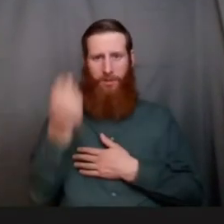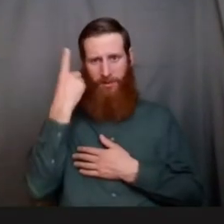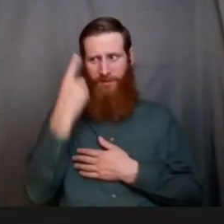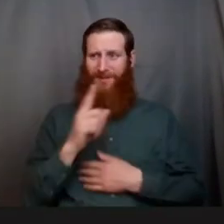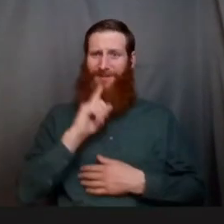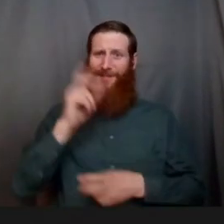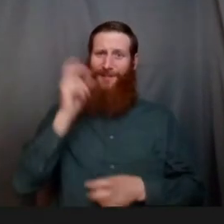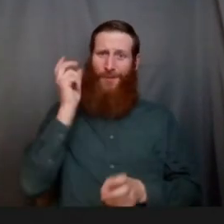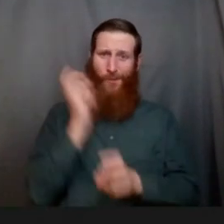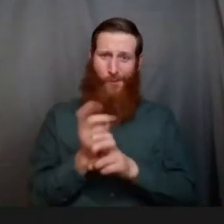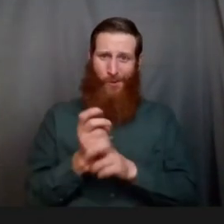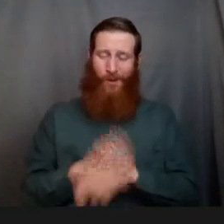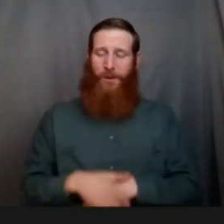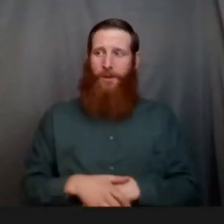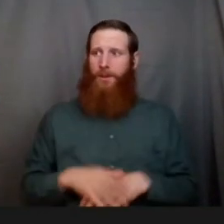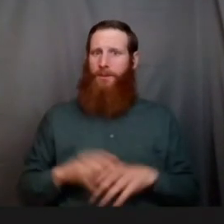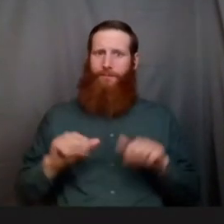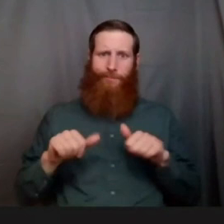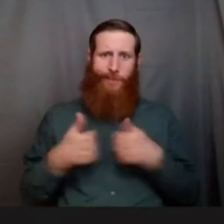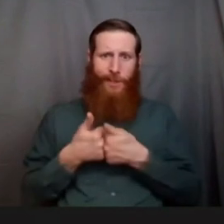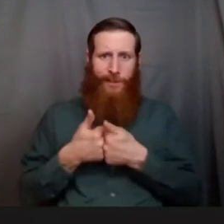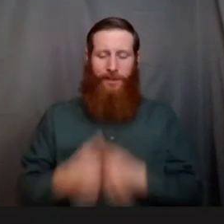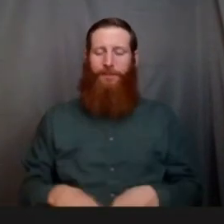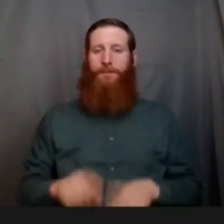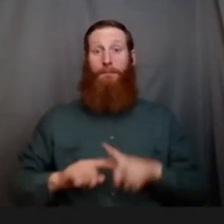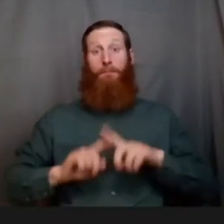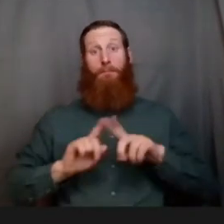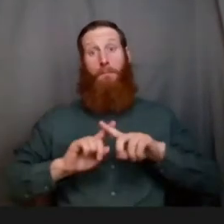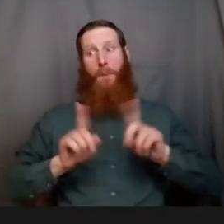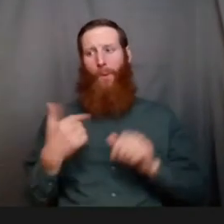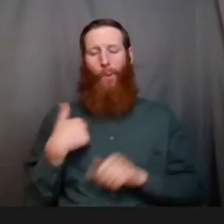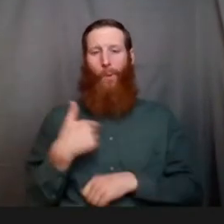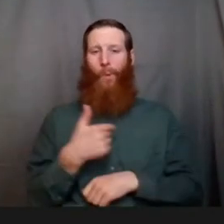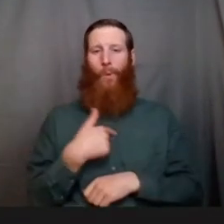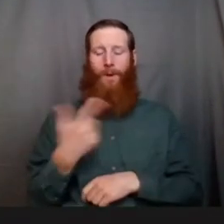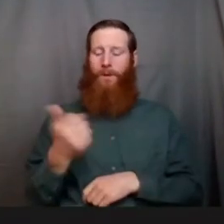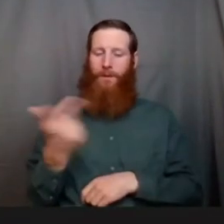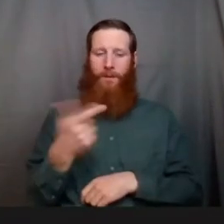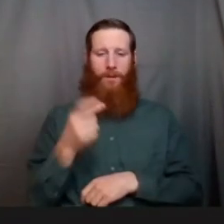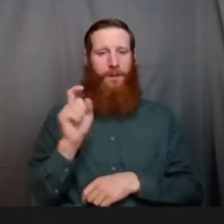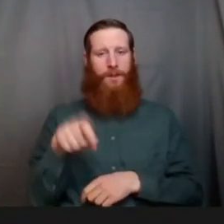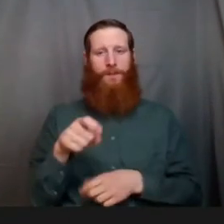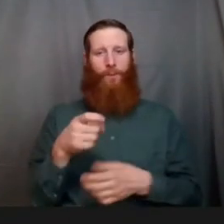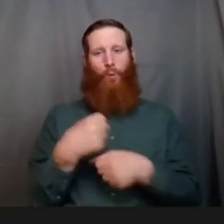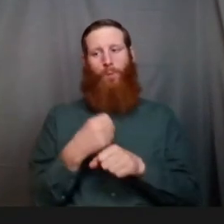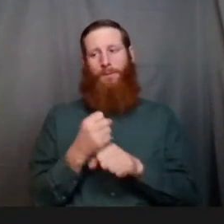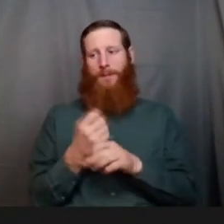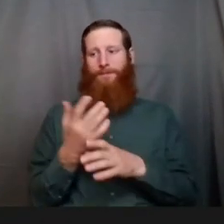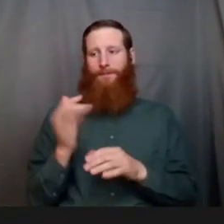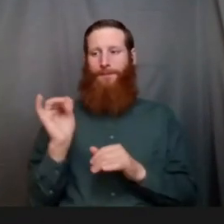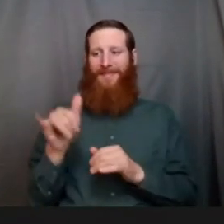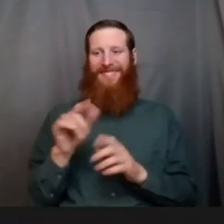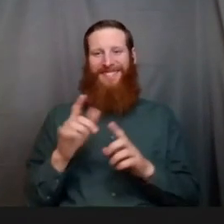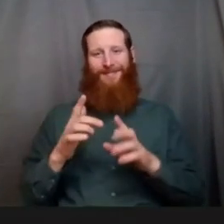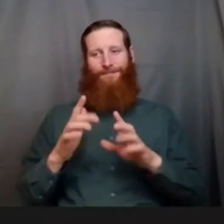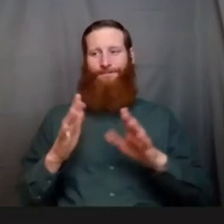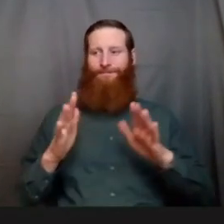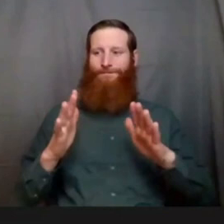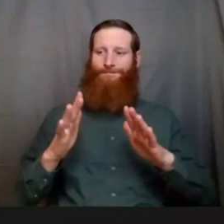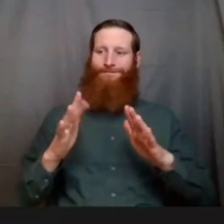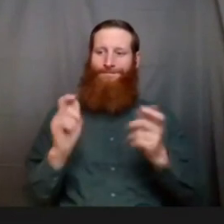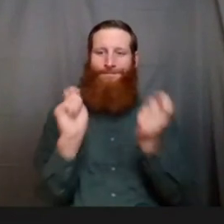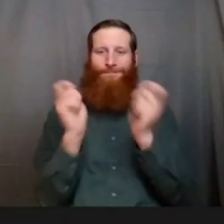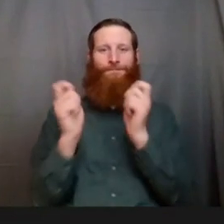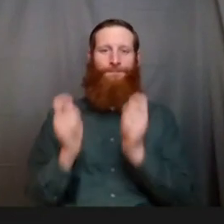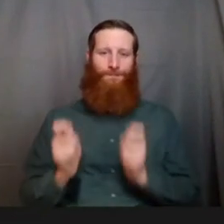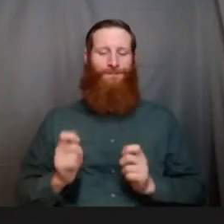hard and it's very challenging, but we all have to make some of these little differences in our schedules. And it'll be